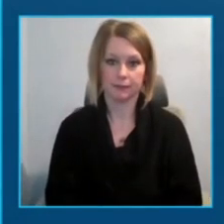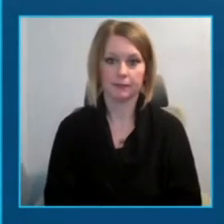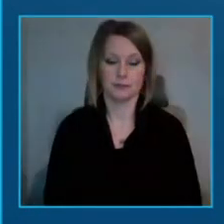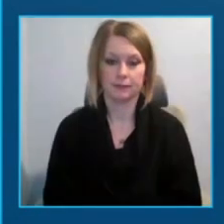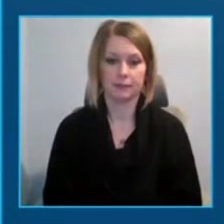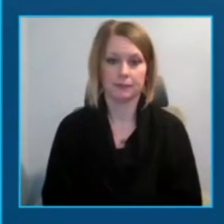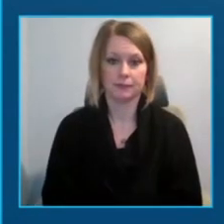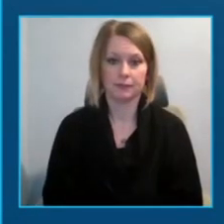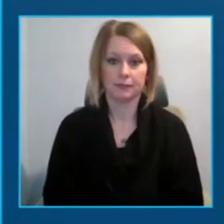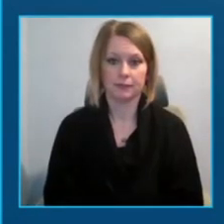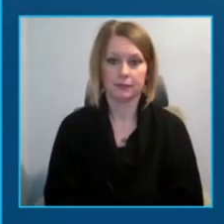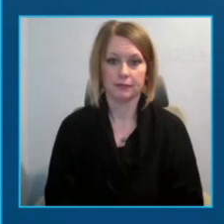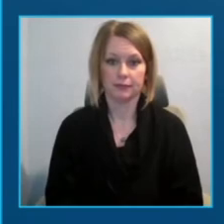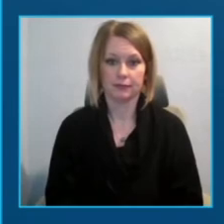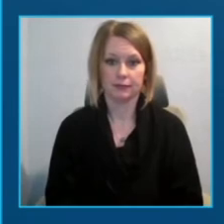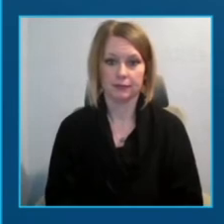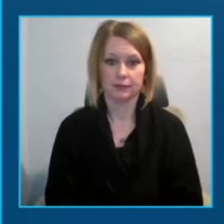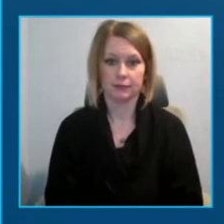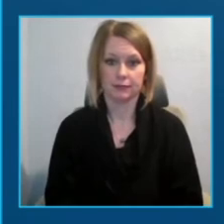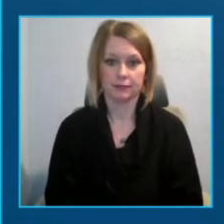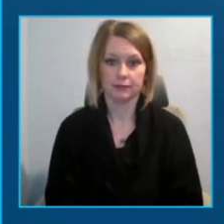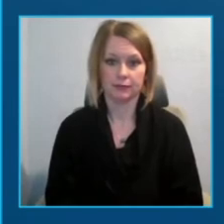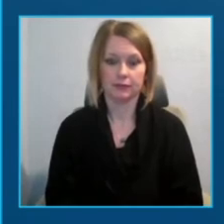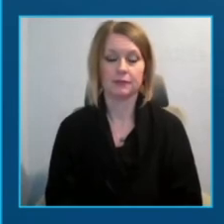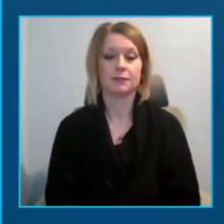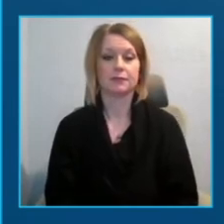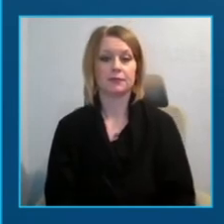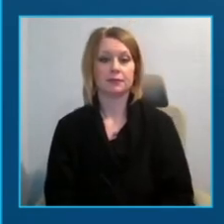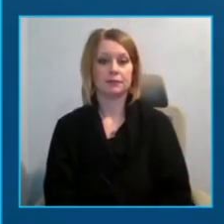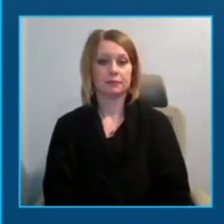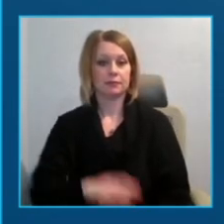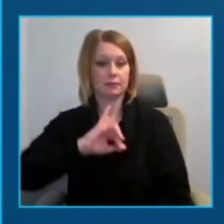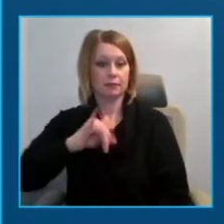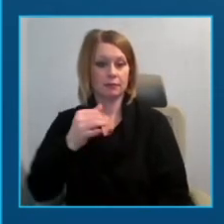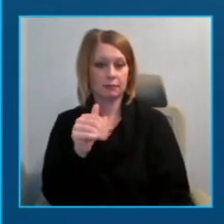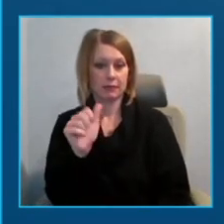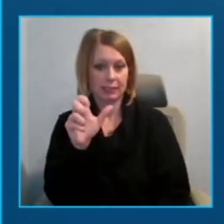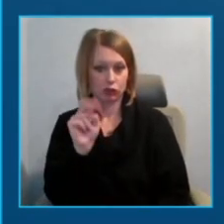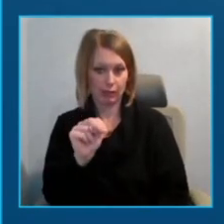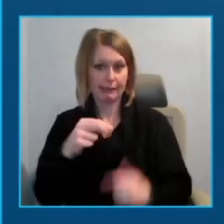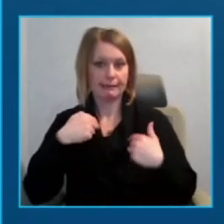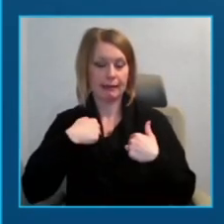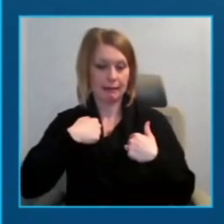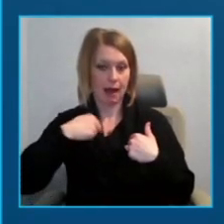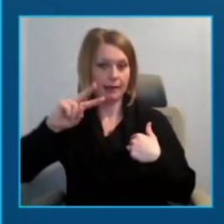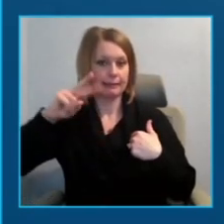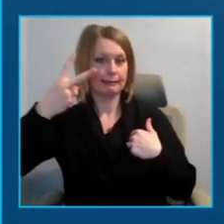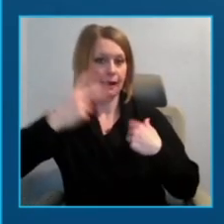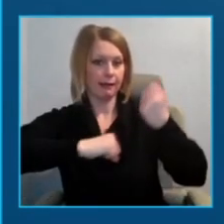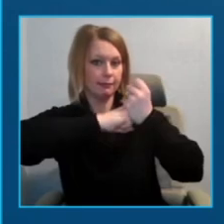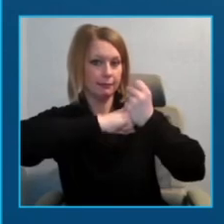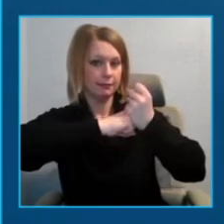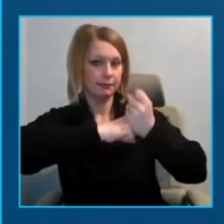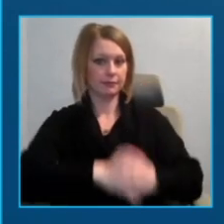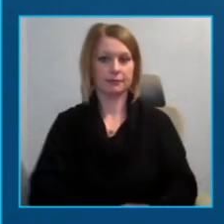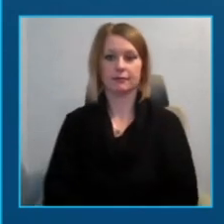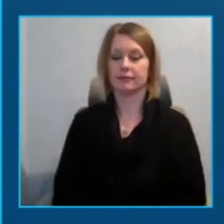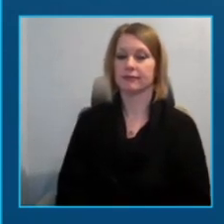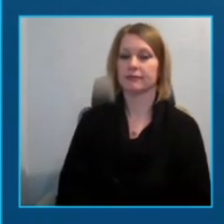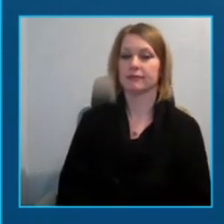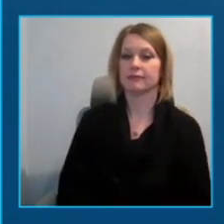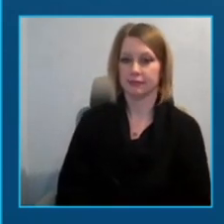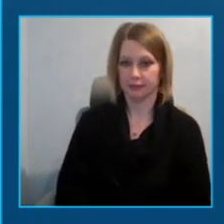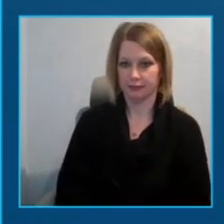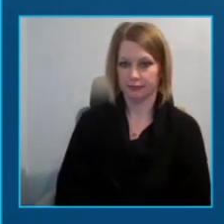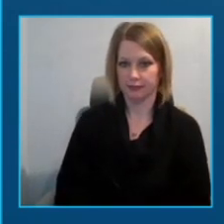Is there a second? This is Jason Ray. I second Ms. Wecker's motion. Thank you. We will,